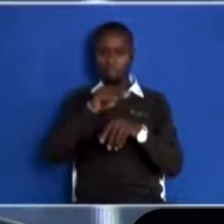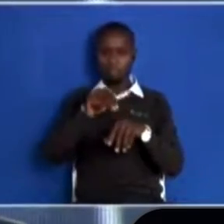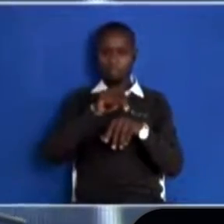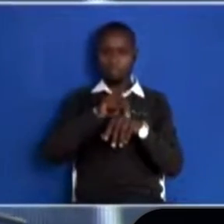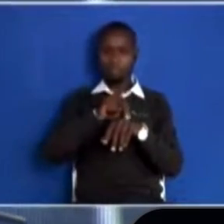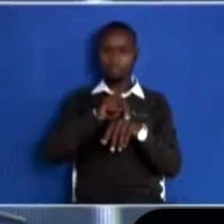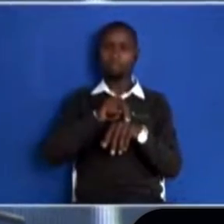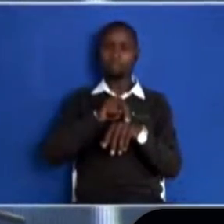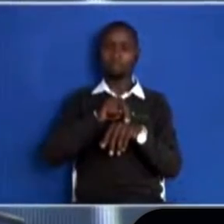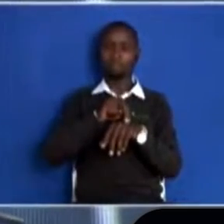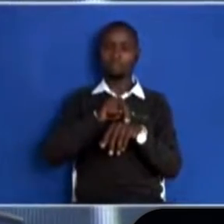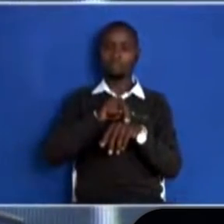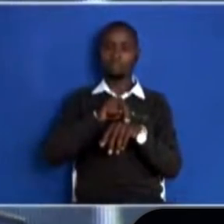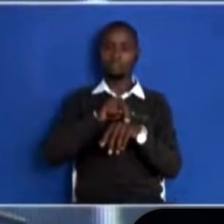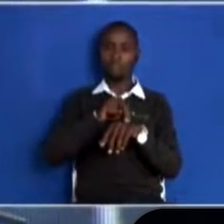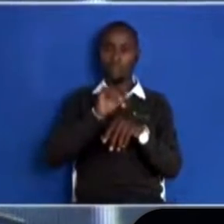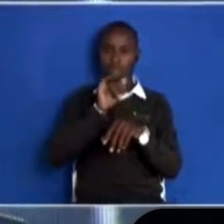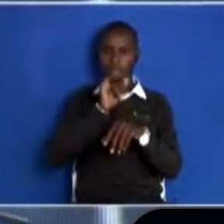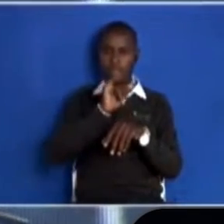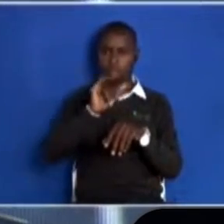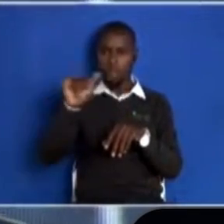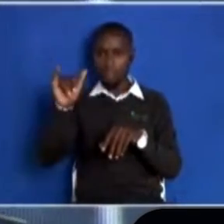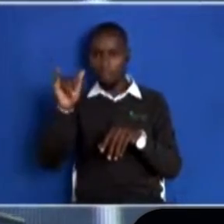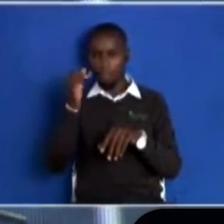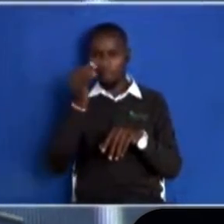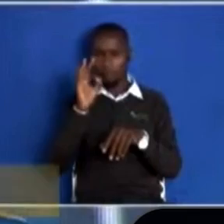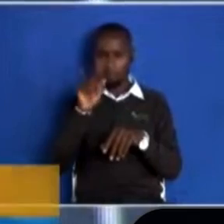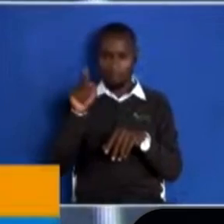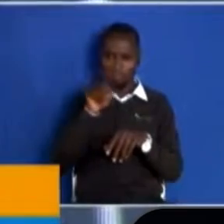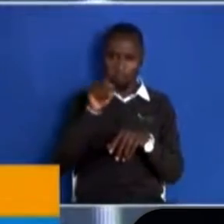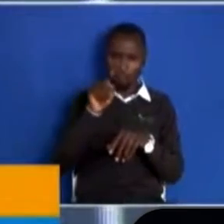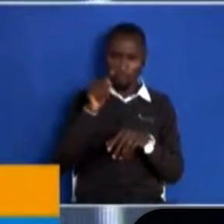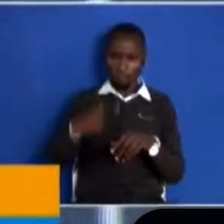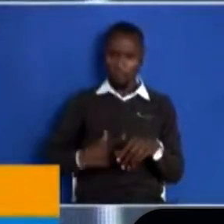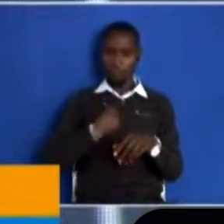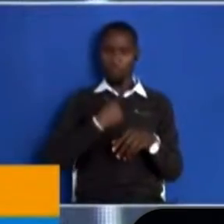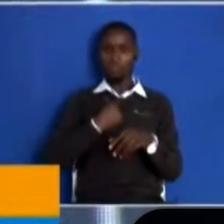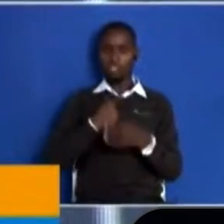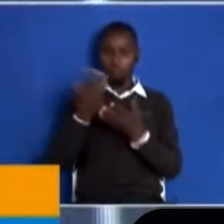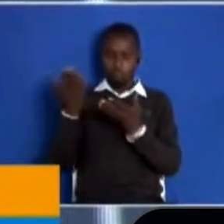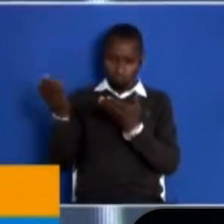taifa. Now, those of you who are visiting us today, we welcome our friends from China. Wale